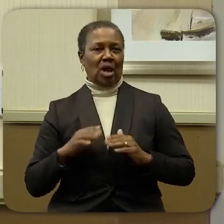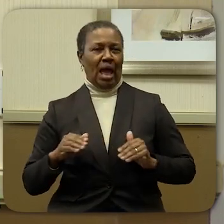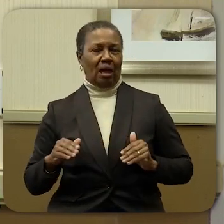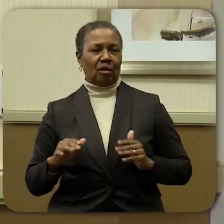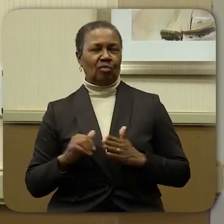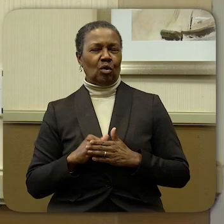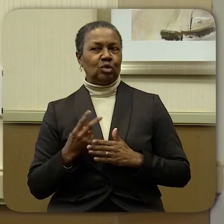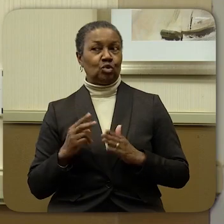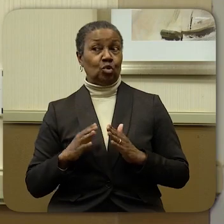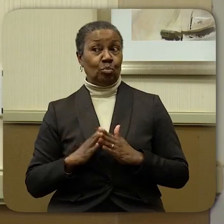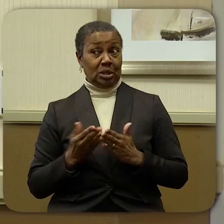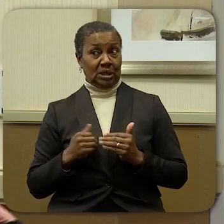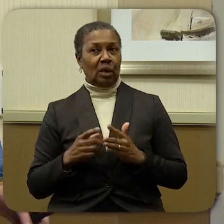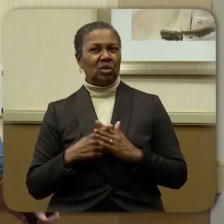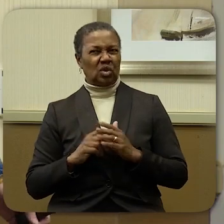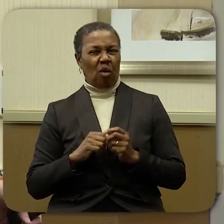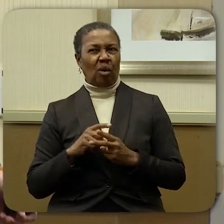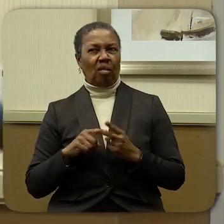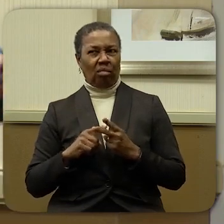books that I would start with.